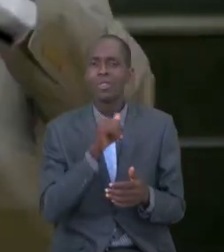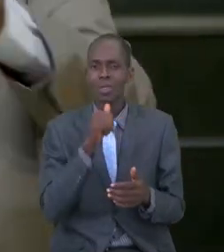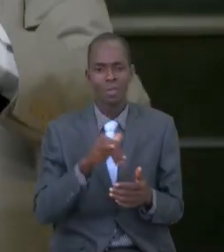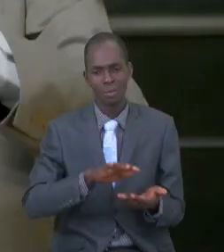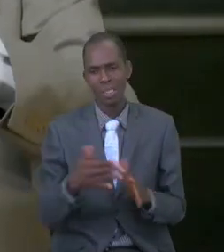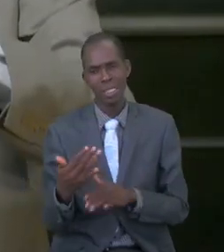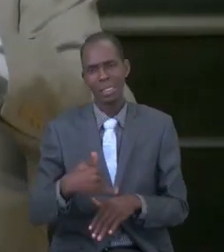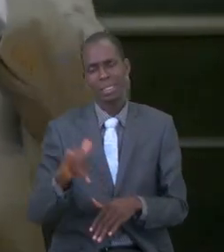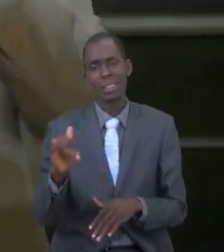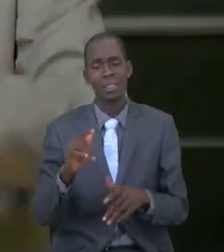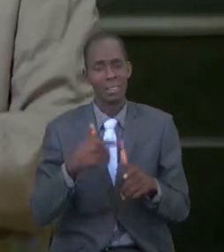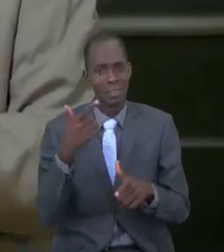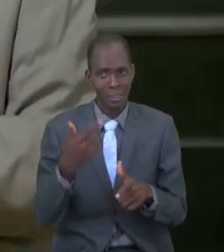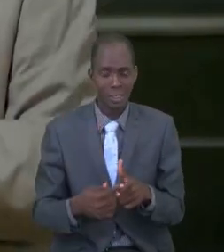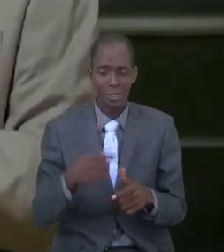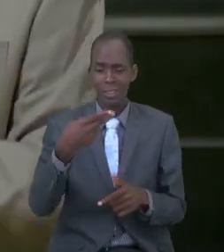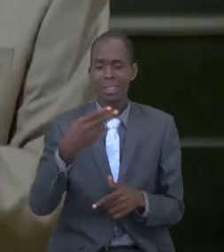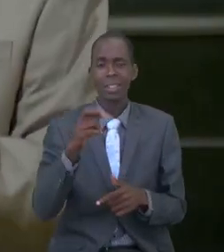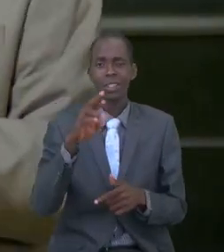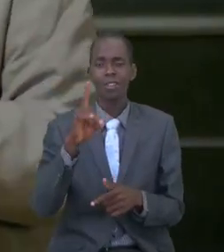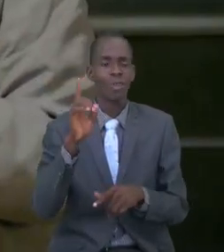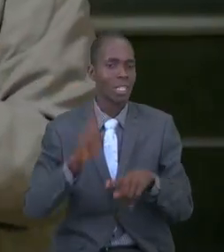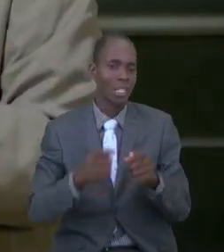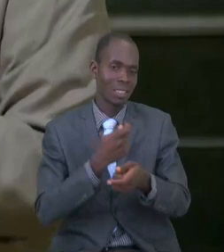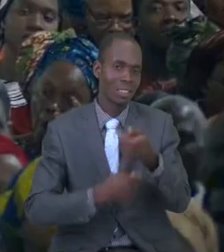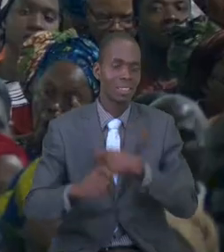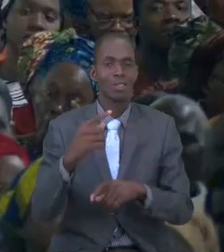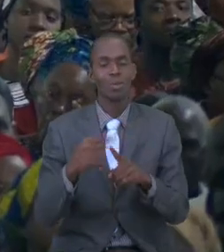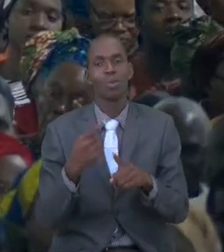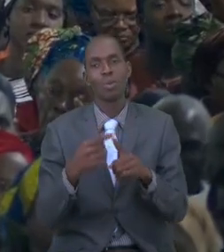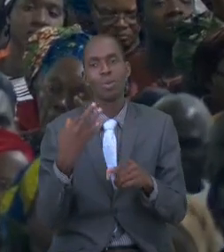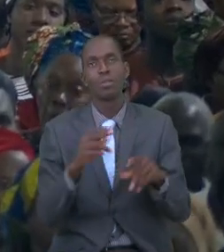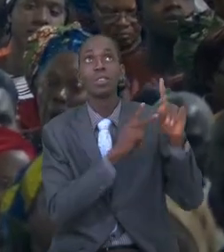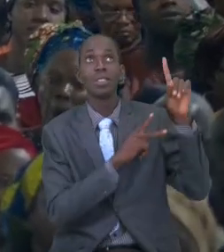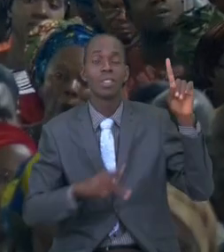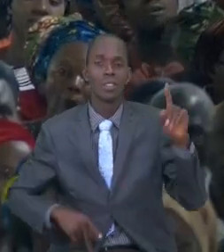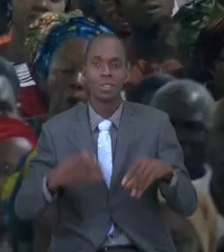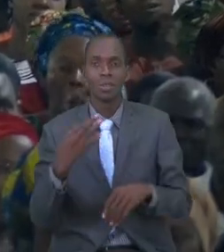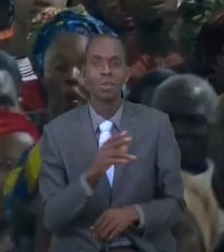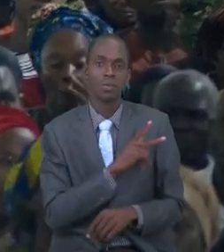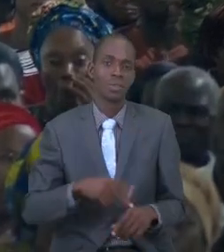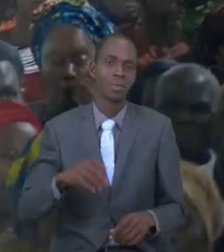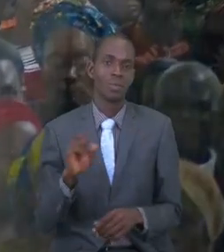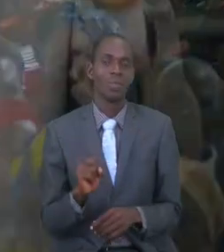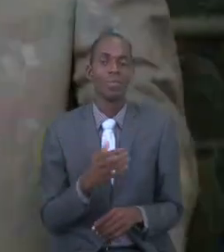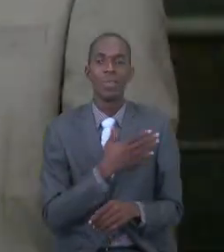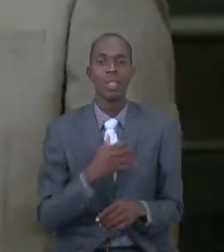cannot reverse the words of the King of Kings. And so he